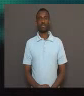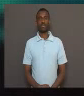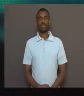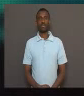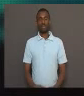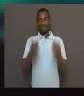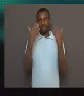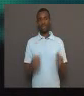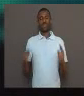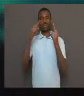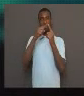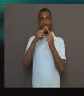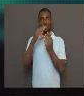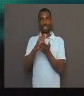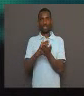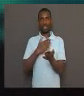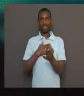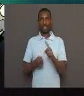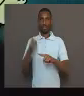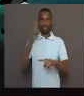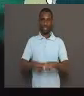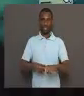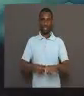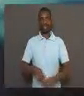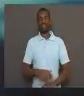Let's get back to our lesson.